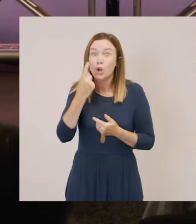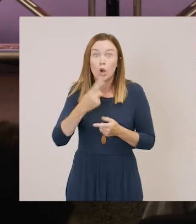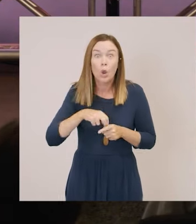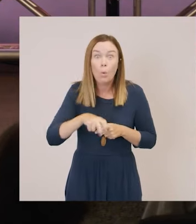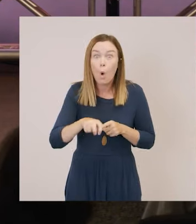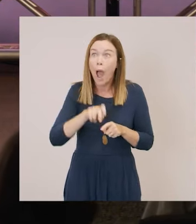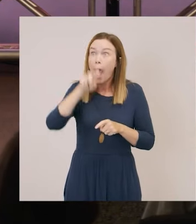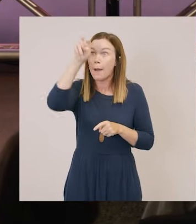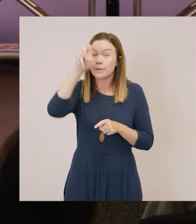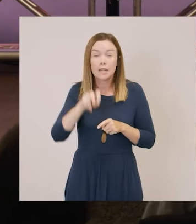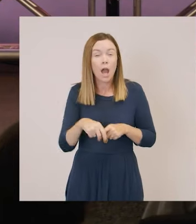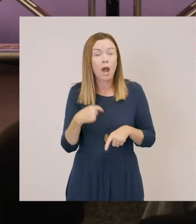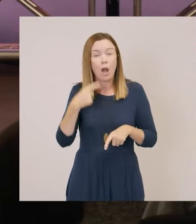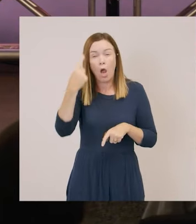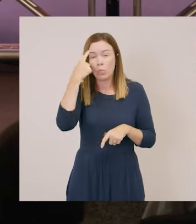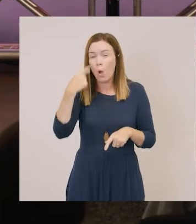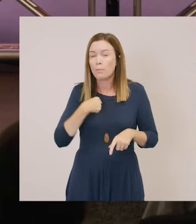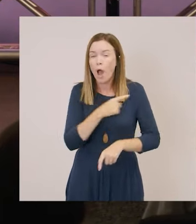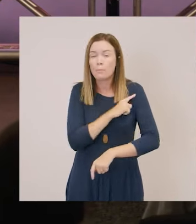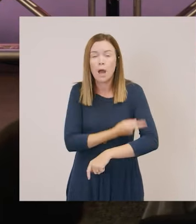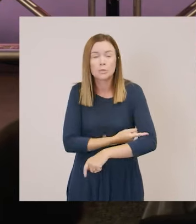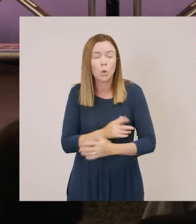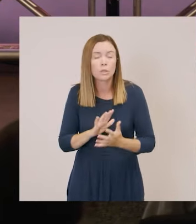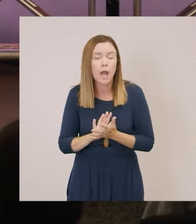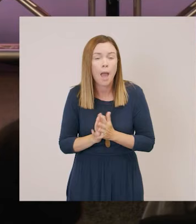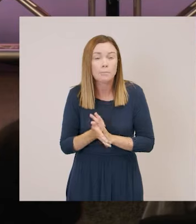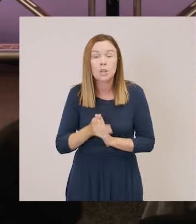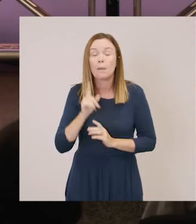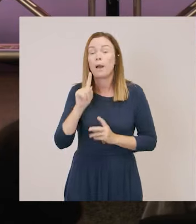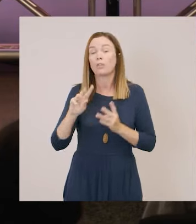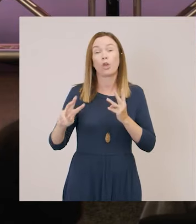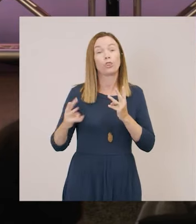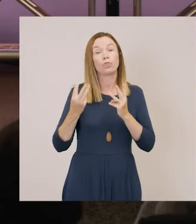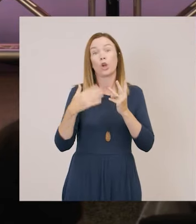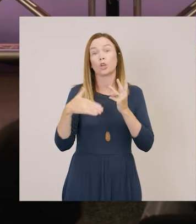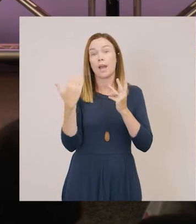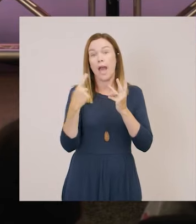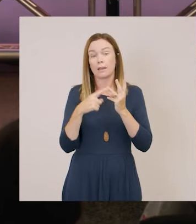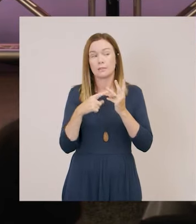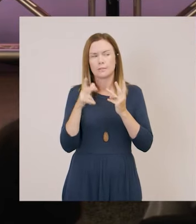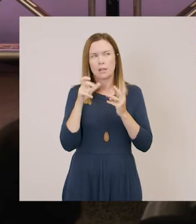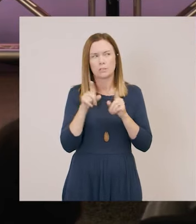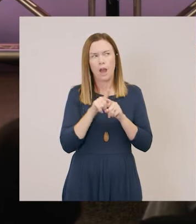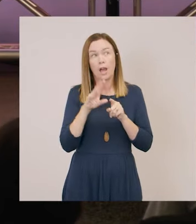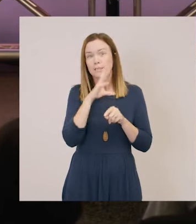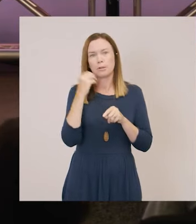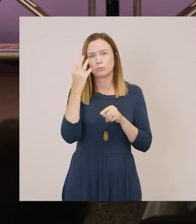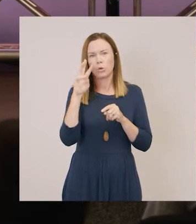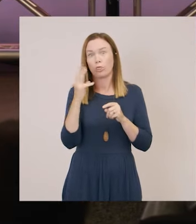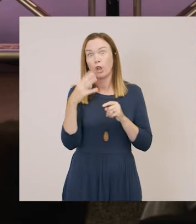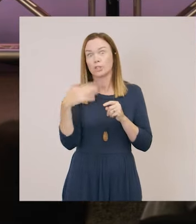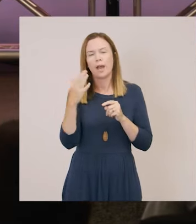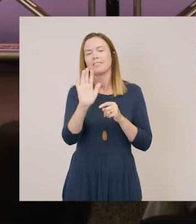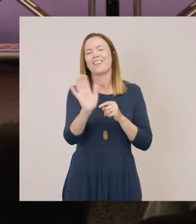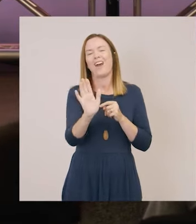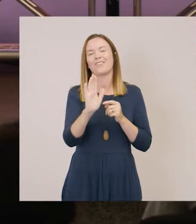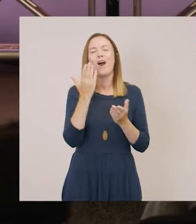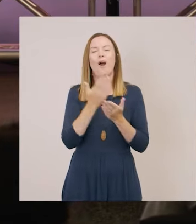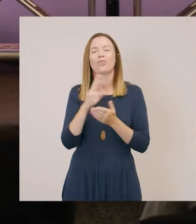couldn't go up and down the stairs, thought I might have damaged my muscles. But then on the third day, sounds a bit spiritual, doesn't it? It wasn't spiritual,